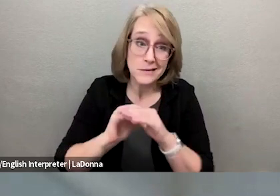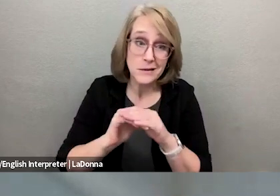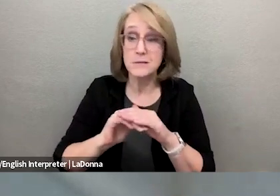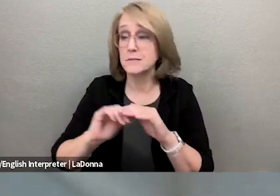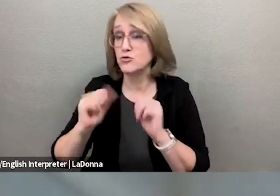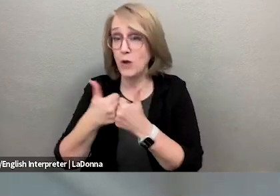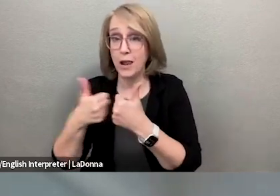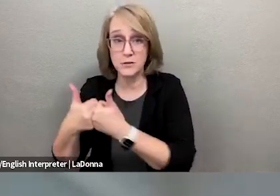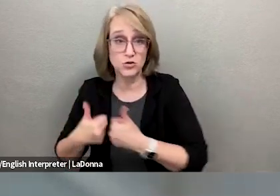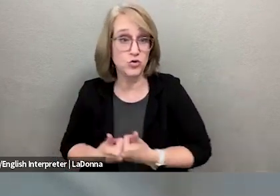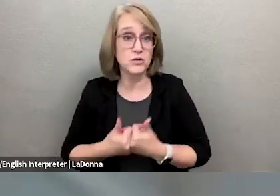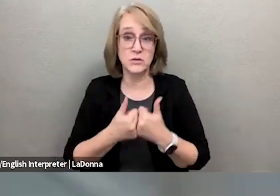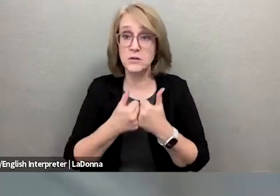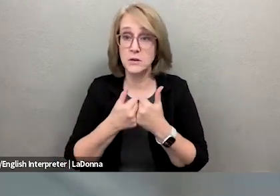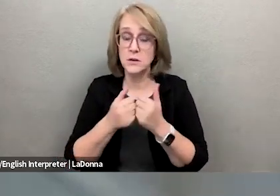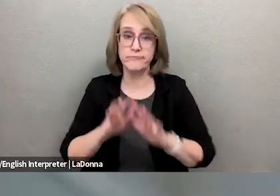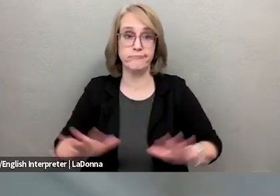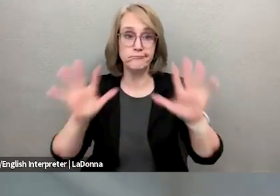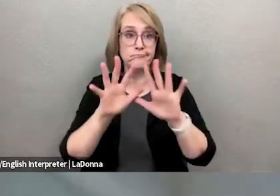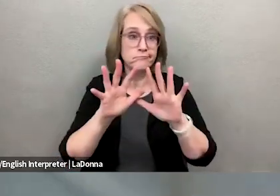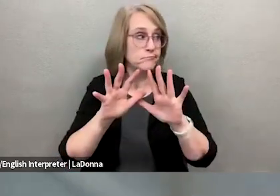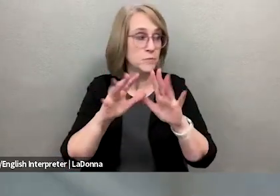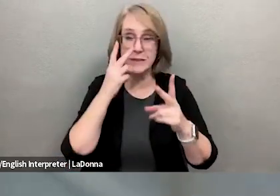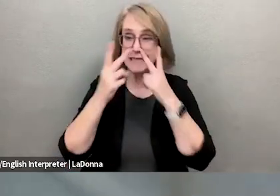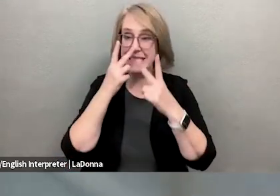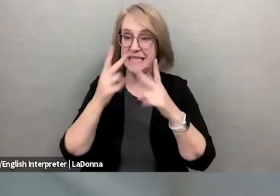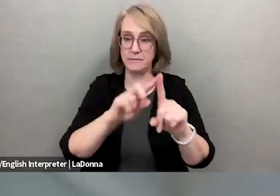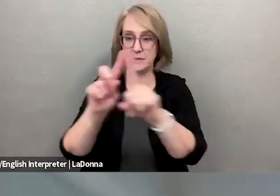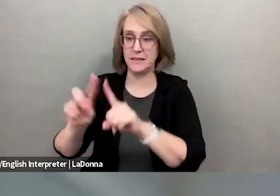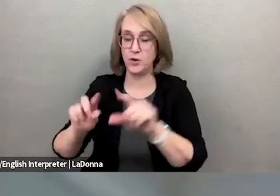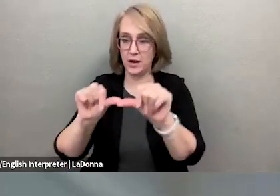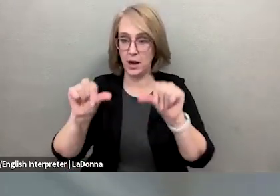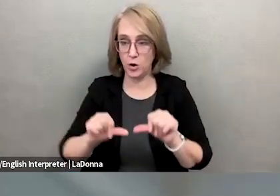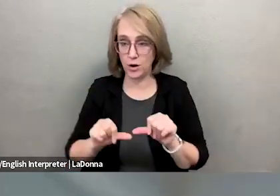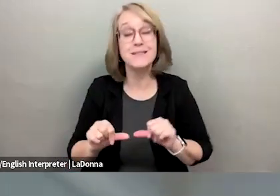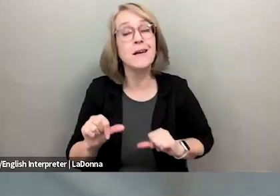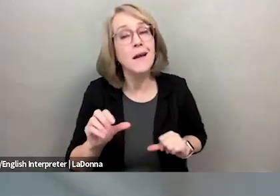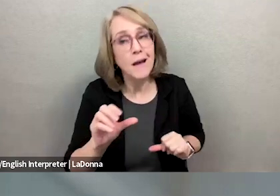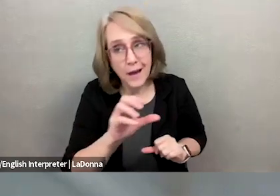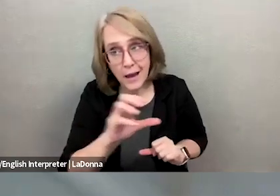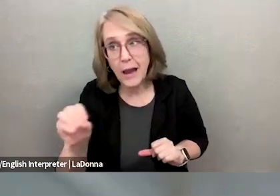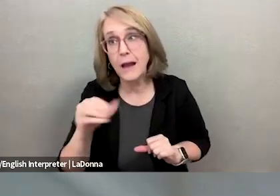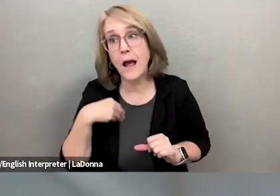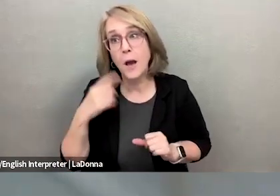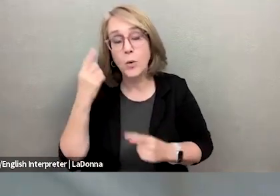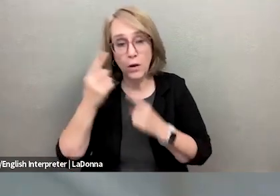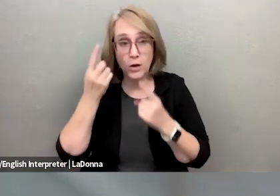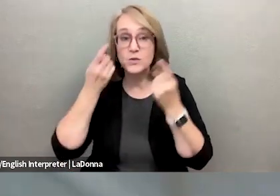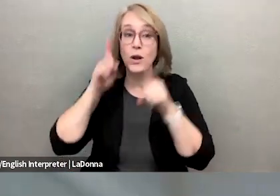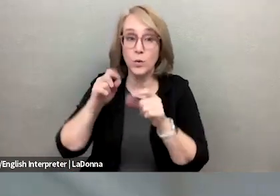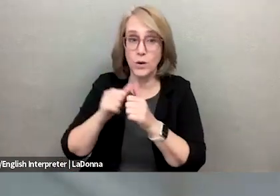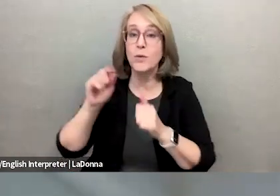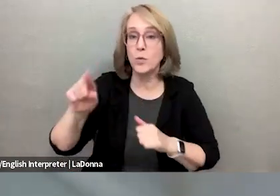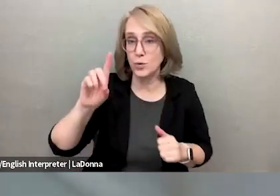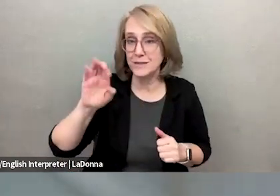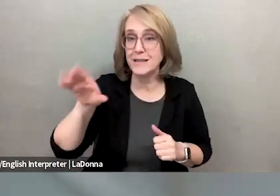areas can pertain across a lot of the areas. And then I would definitely sort of agree with you, Deborah,